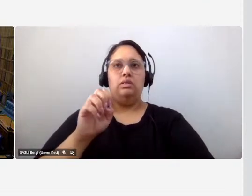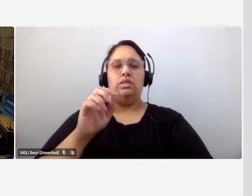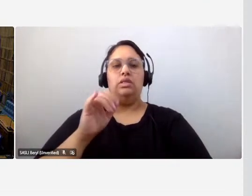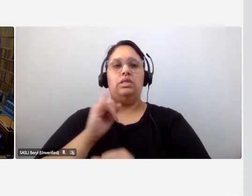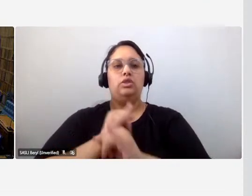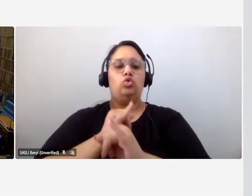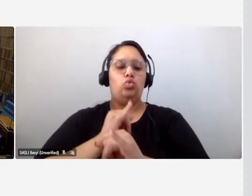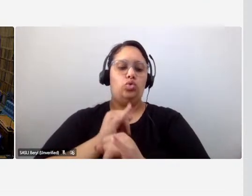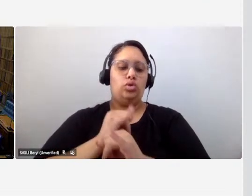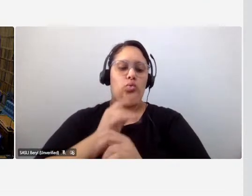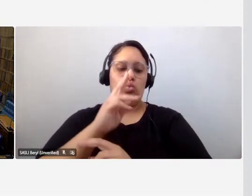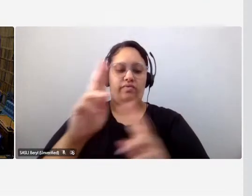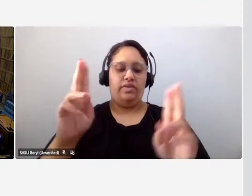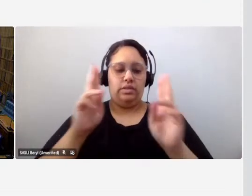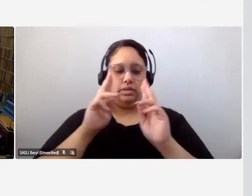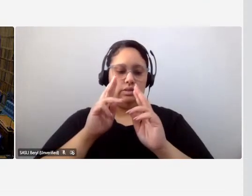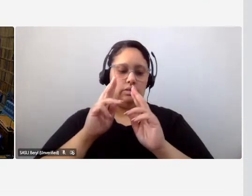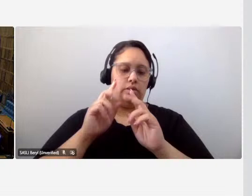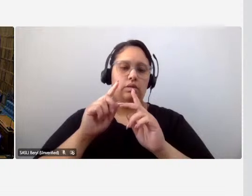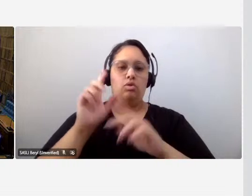institutions